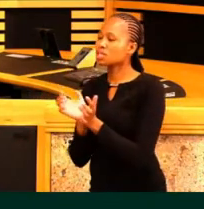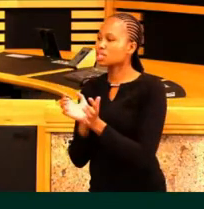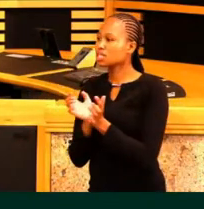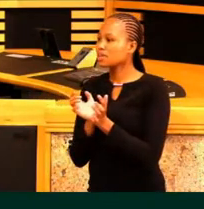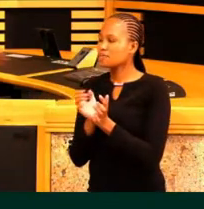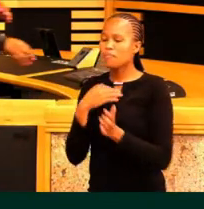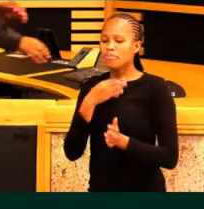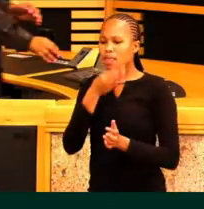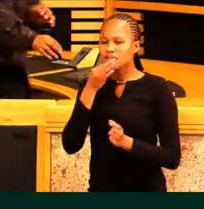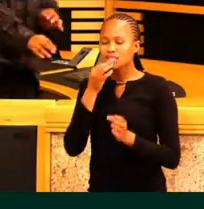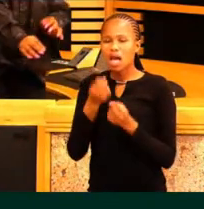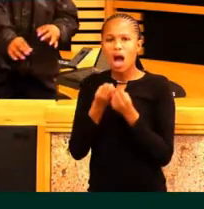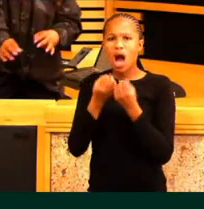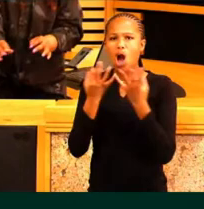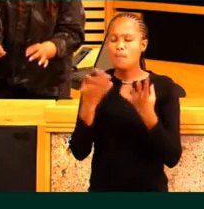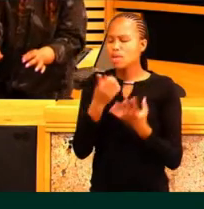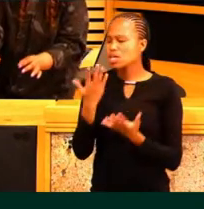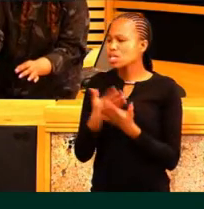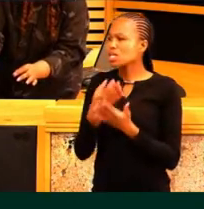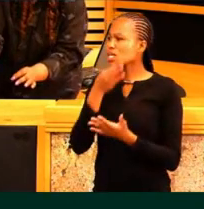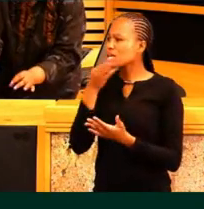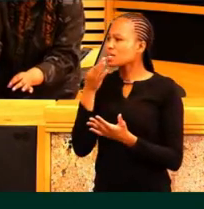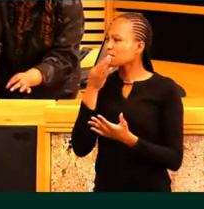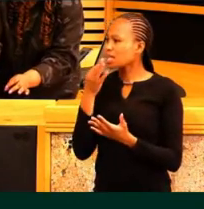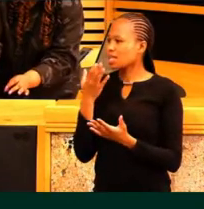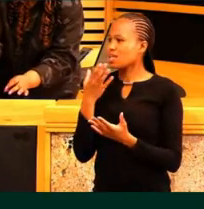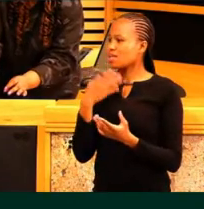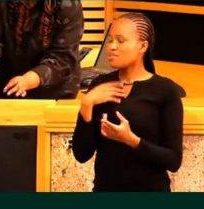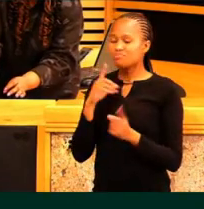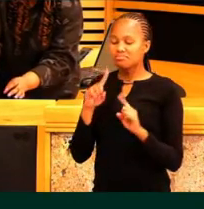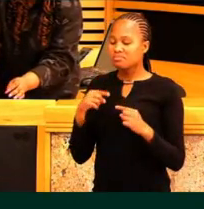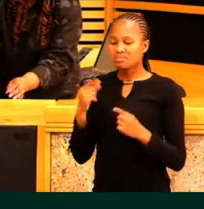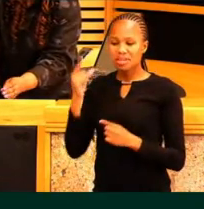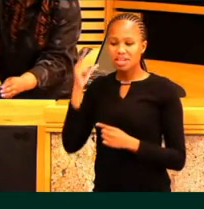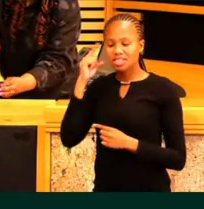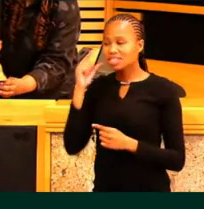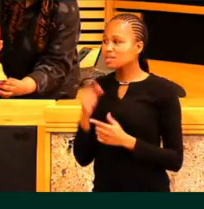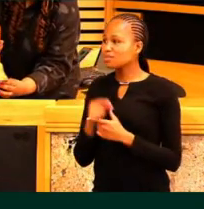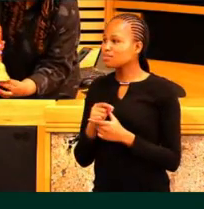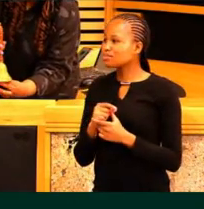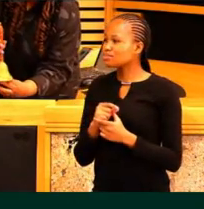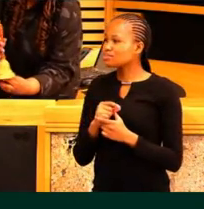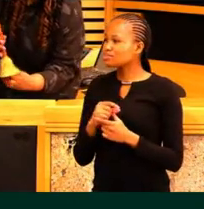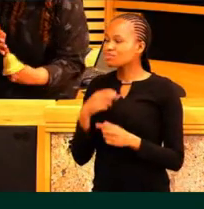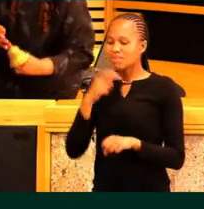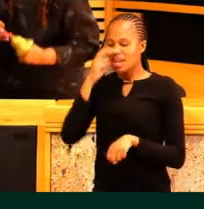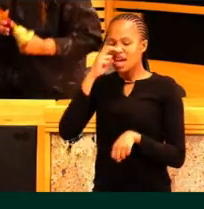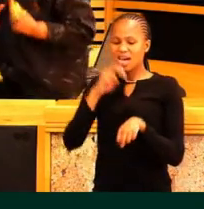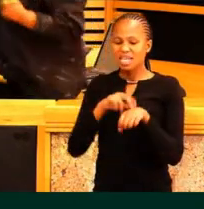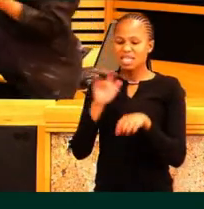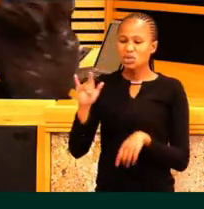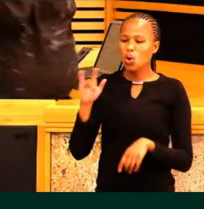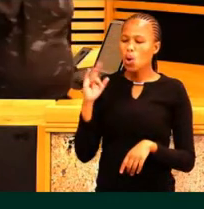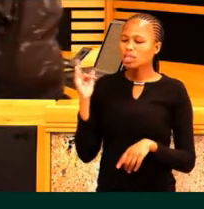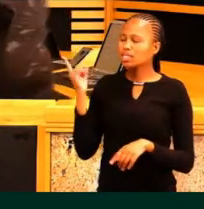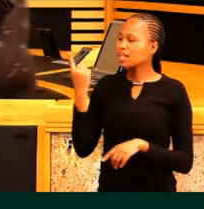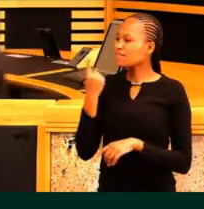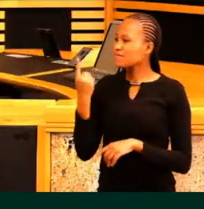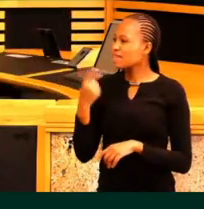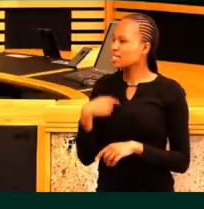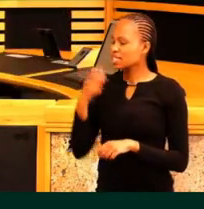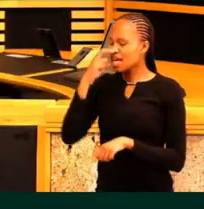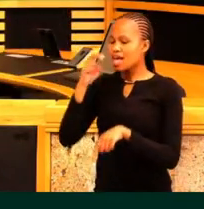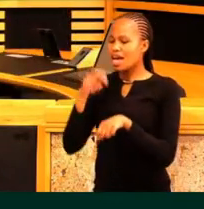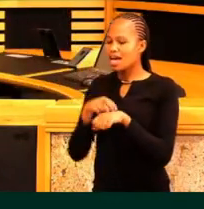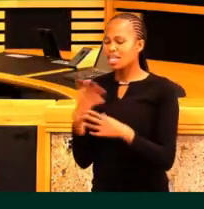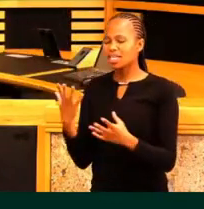how many of you can say without sleeping and say you know I need a hotel first I need to relax I've got a jacket you